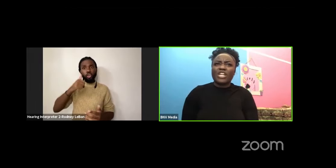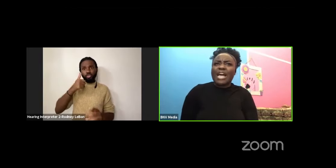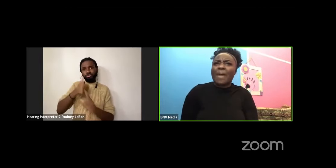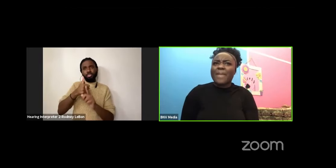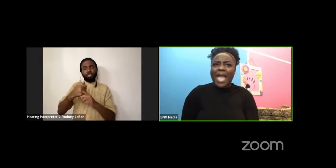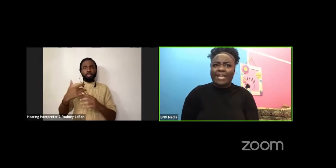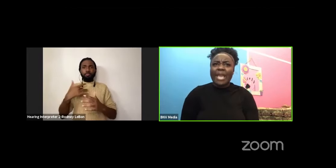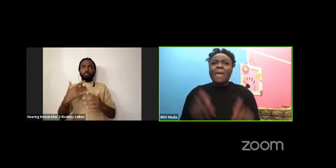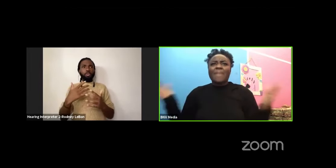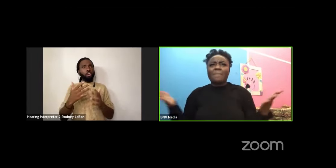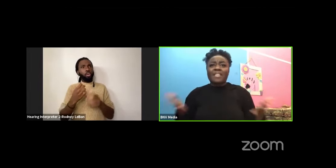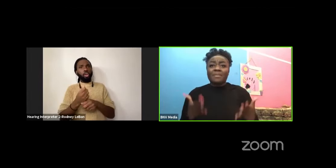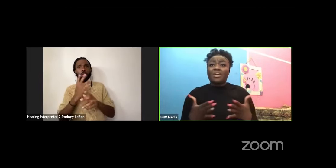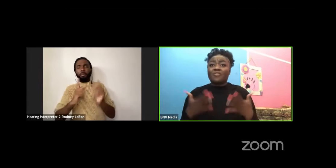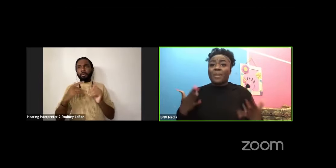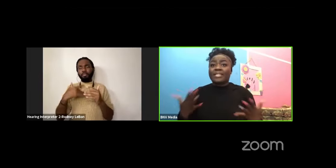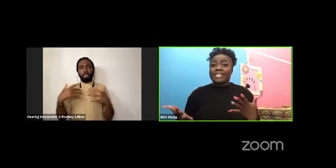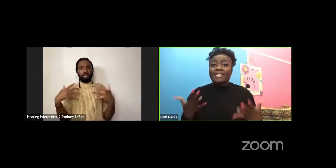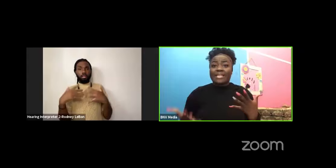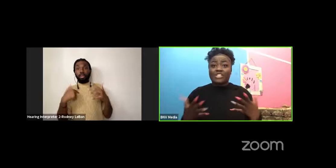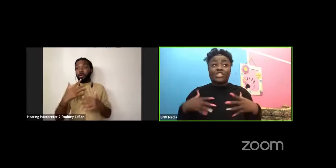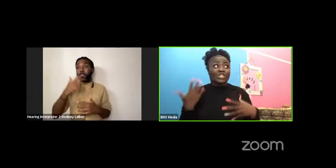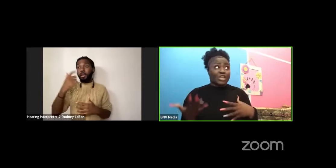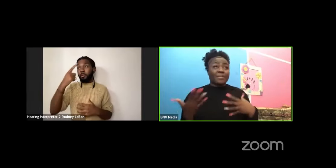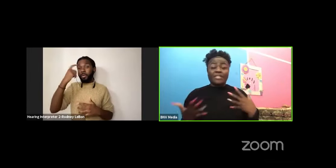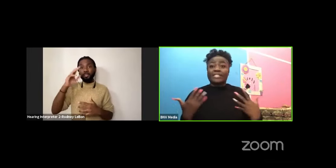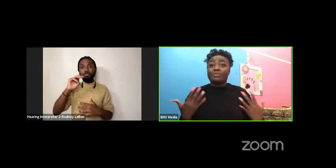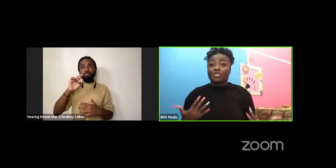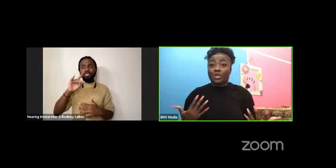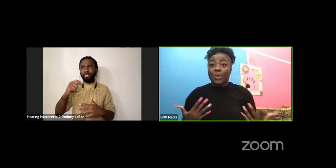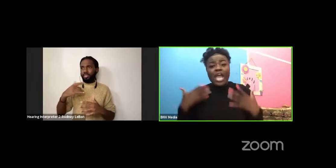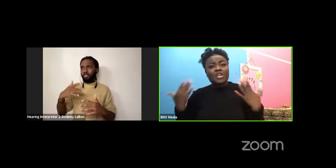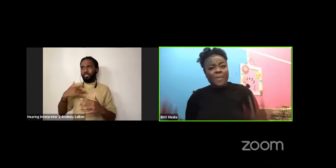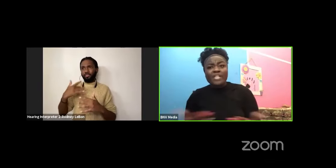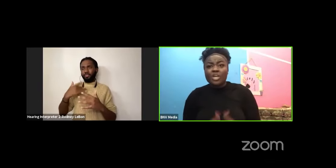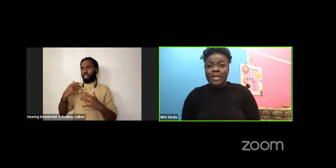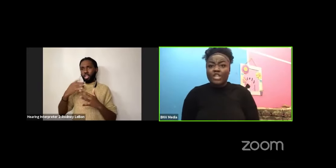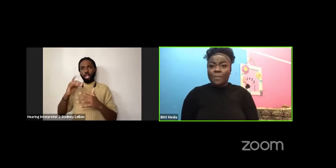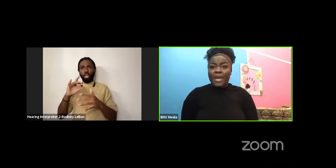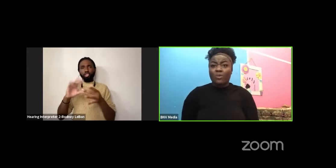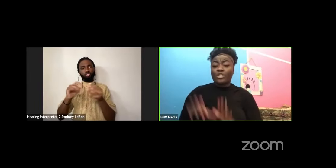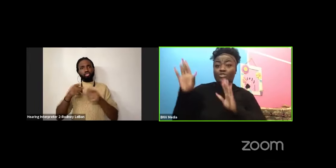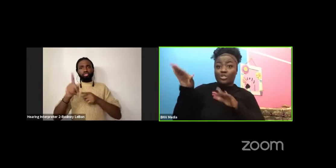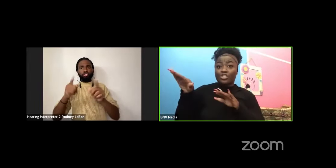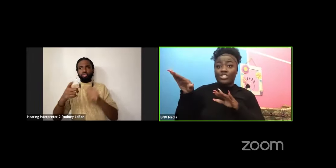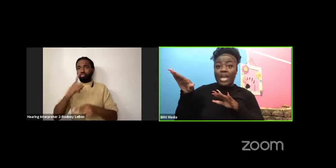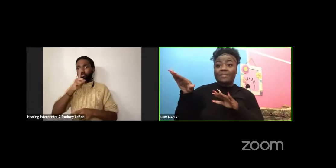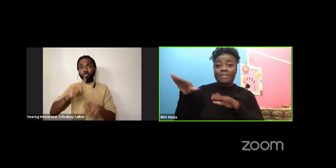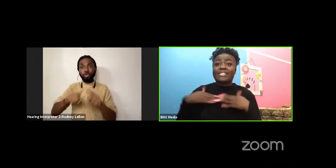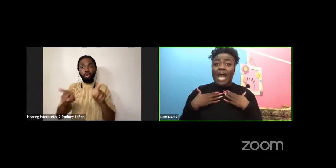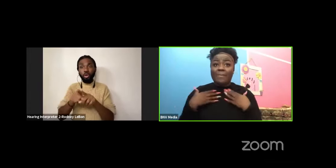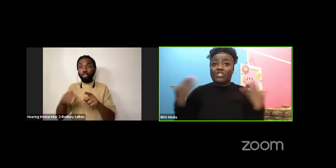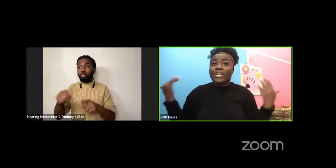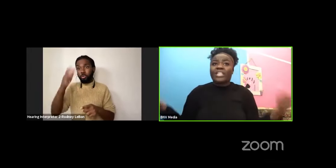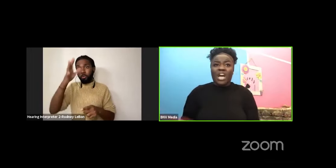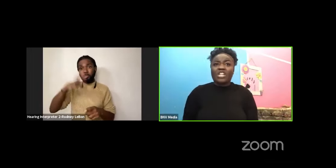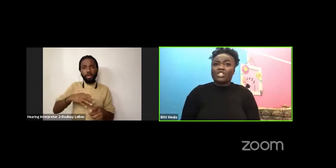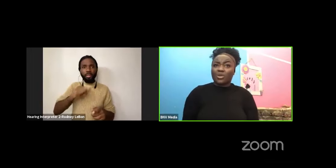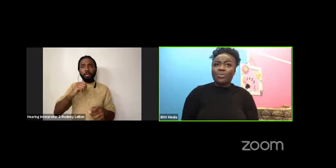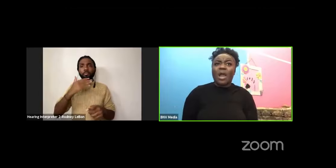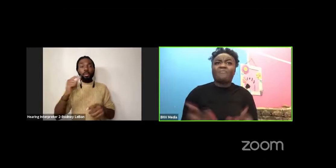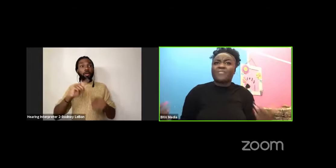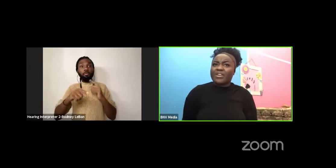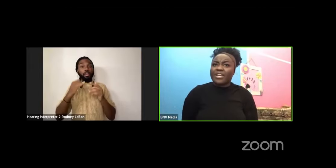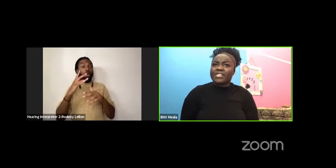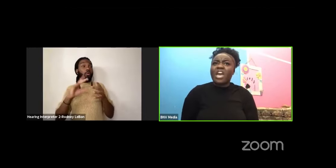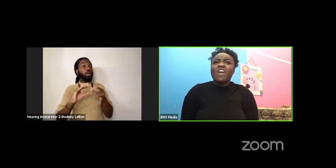stereotypical slurs. I'm mad. Mad by the media for making these allegations legitimately seem true. And you men don't make it no better when you shoot your shot and miss. Now I'm a trick and ugly